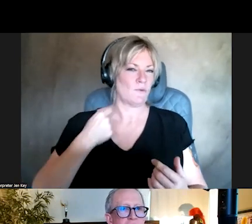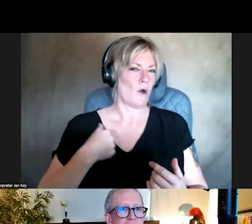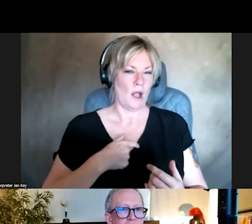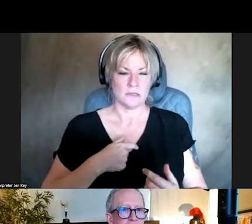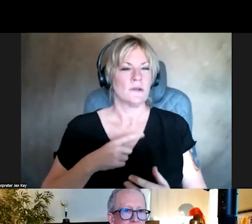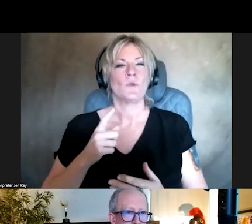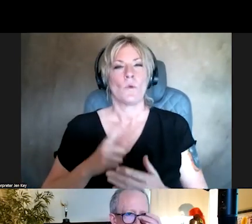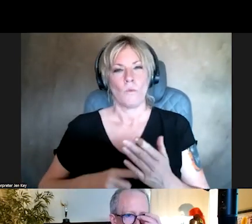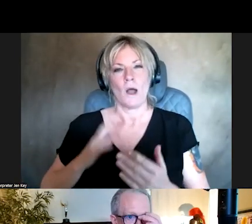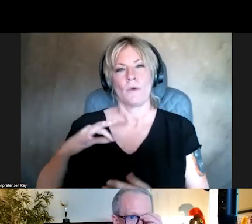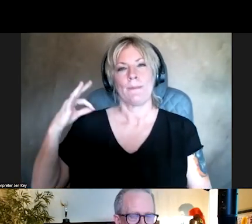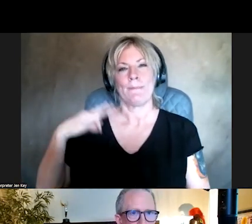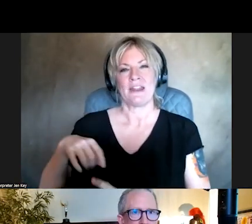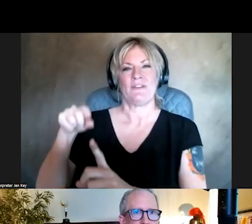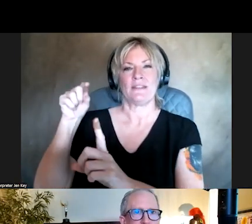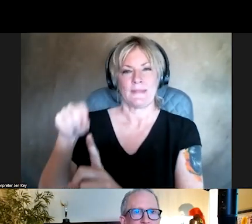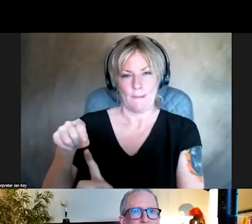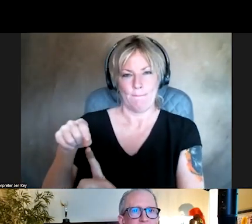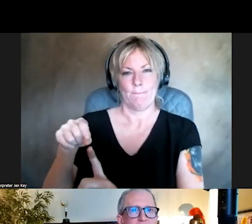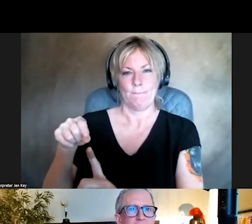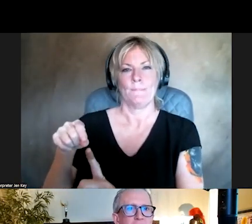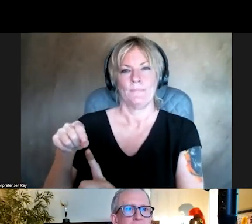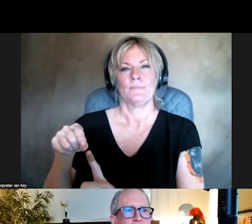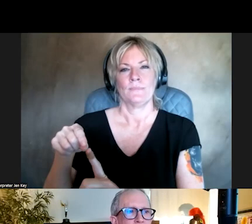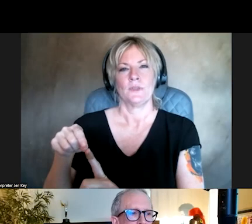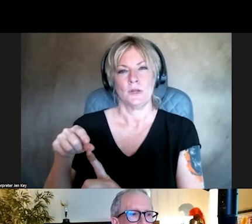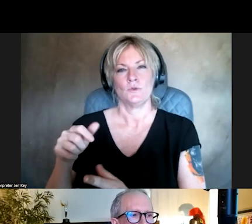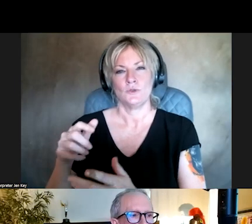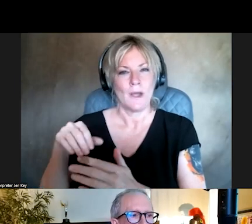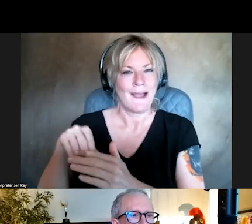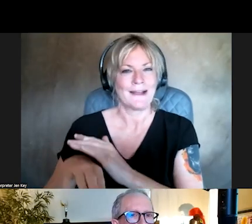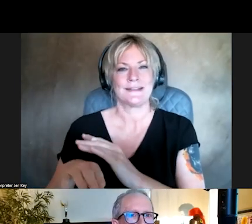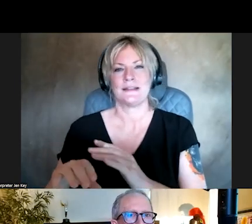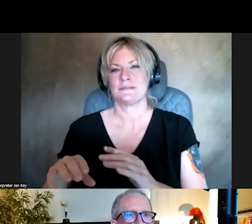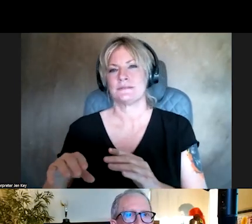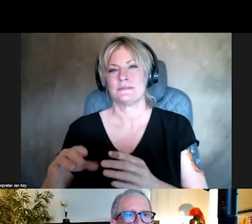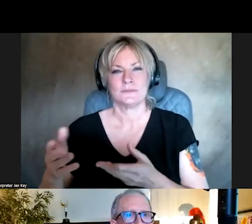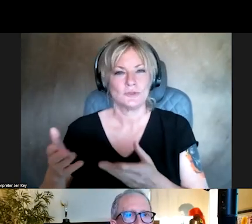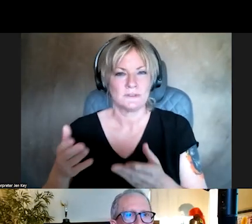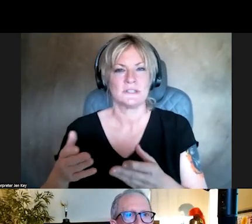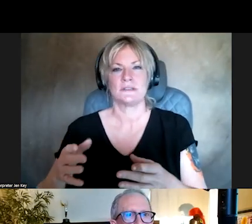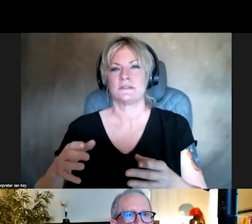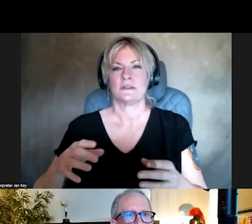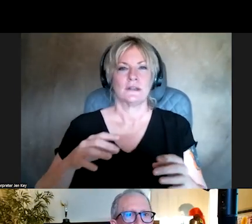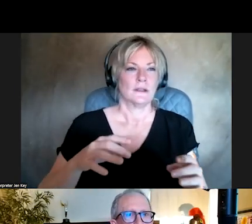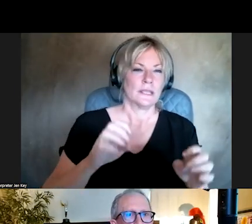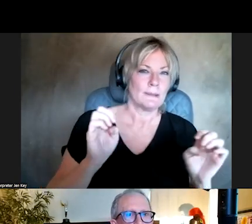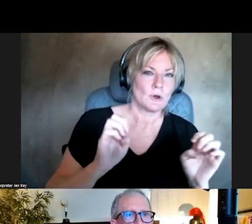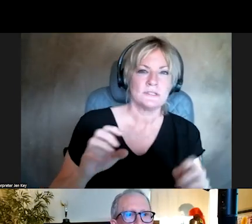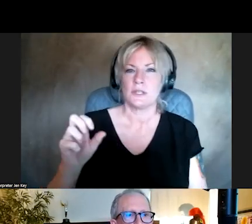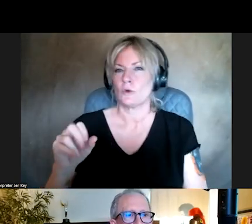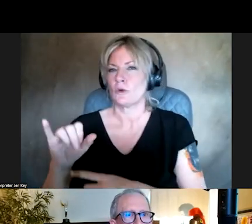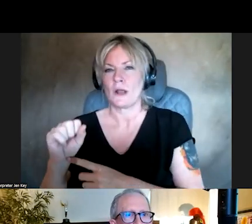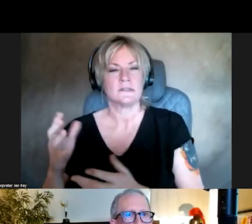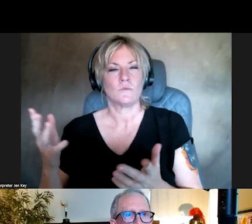to put that individual experiencing a mental health emergency or crisis, if we choose to call it that, what is going to put them in the best position